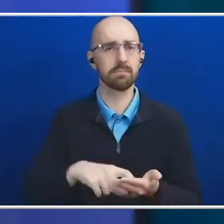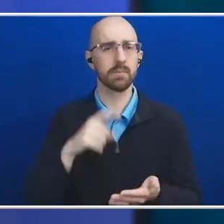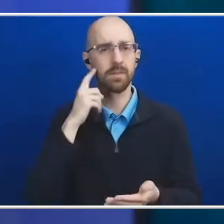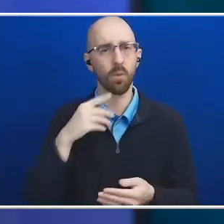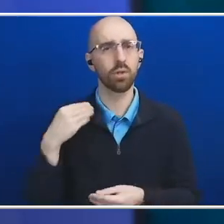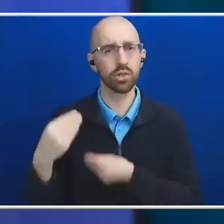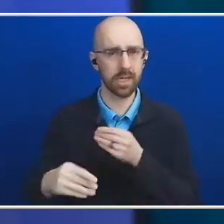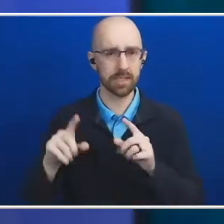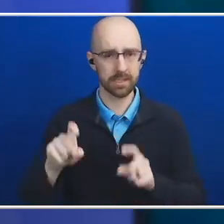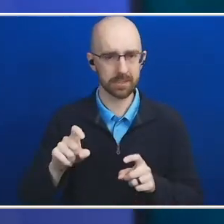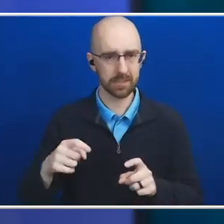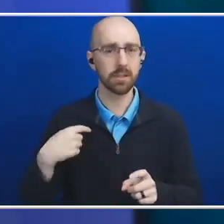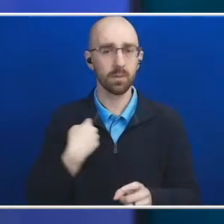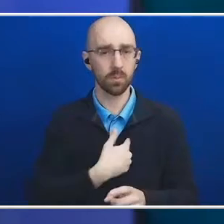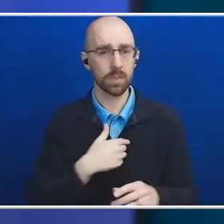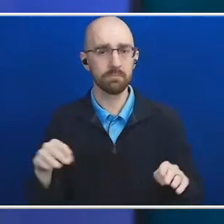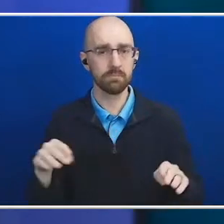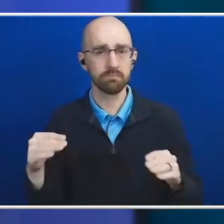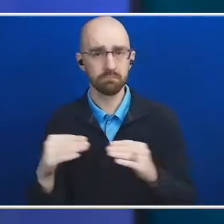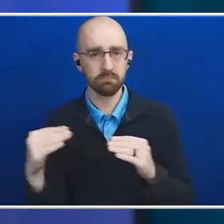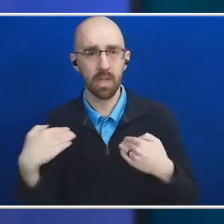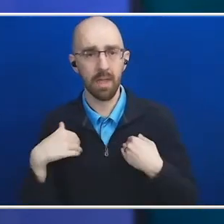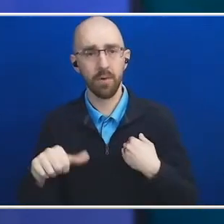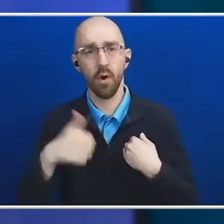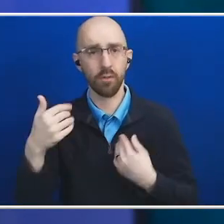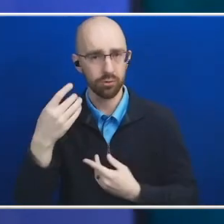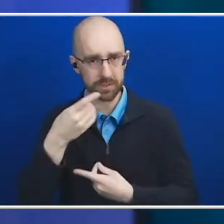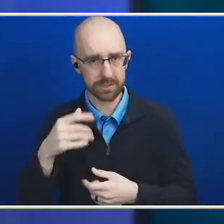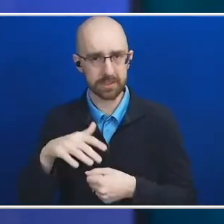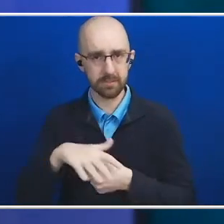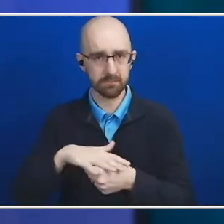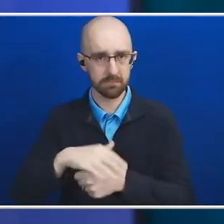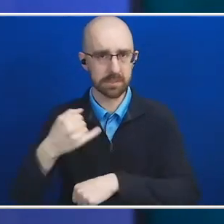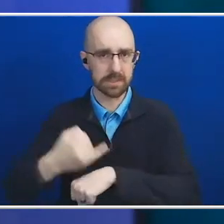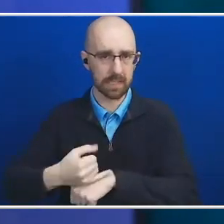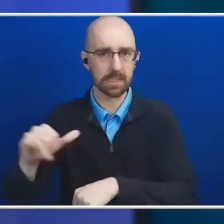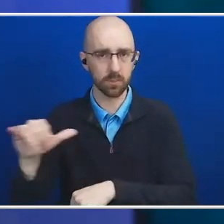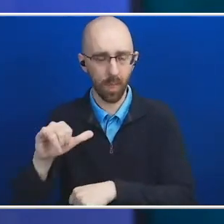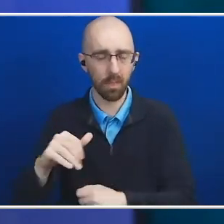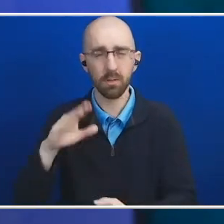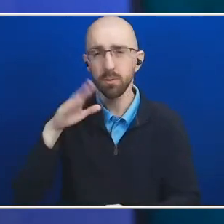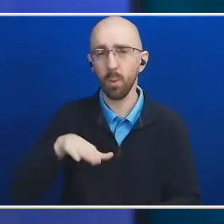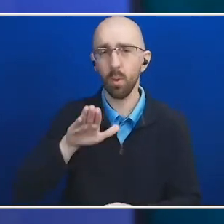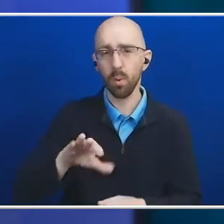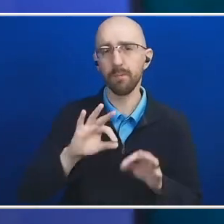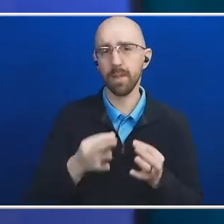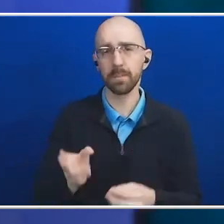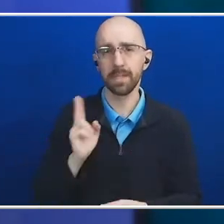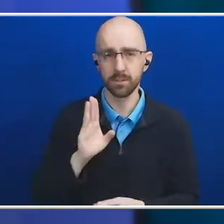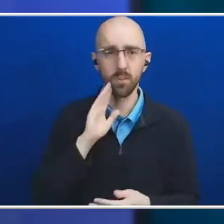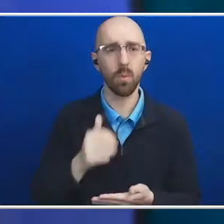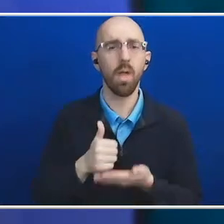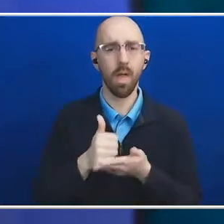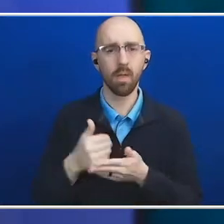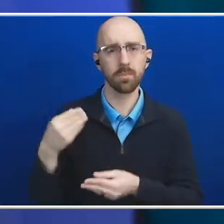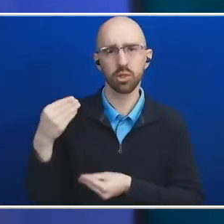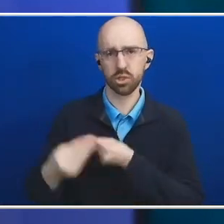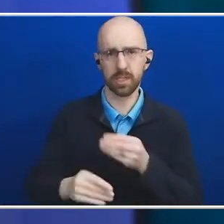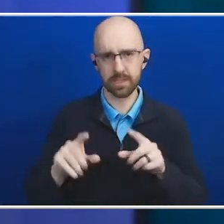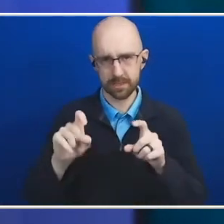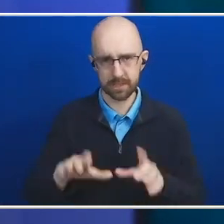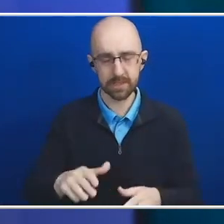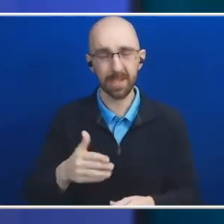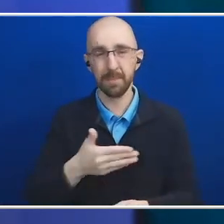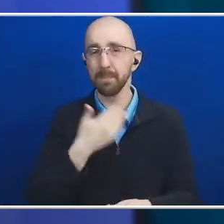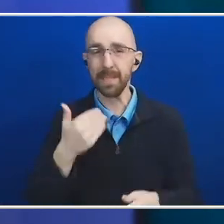within other disease sites as well. So knowing your family history will help with genetic testing. The best person, honestly, to